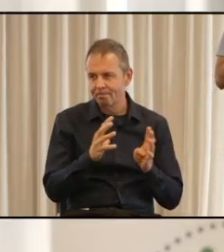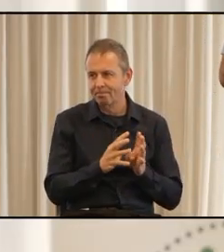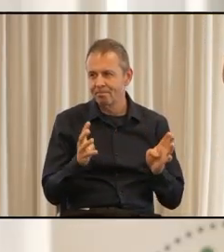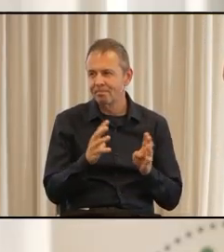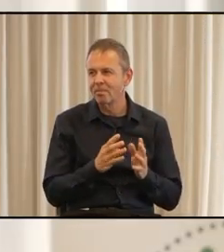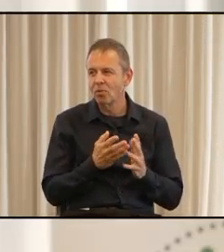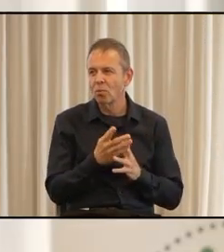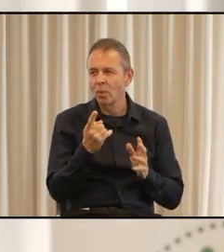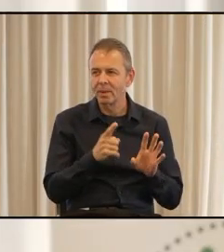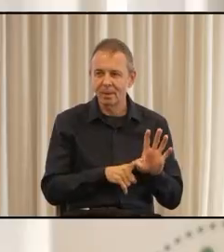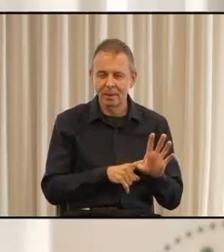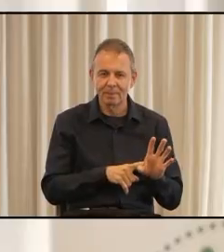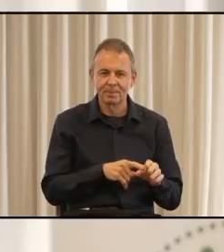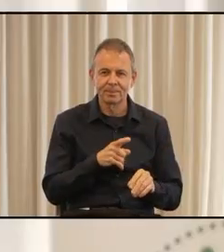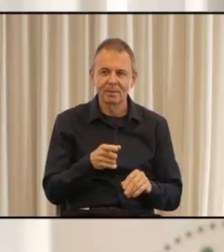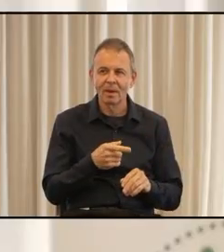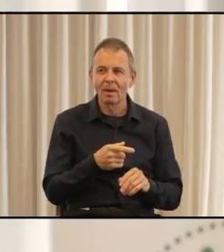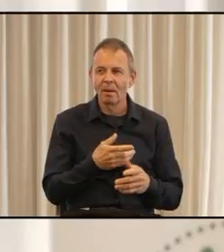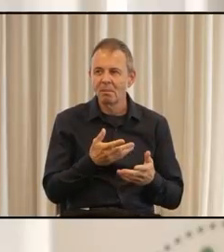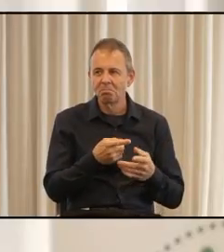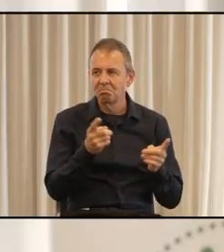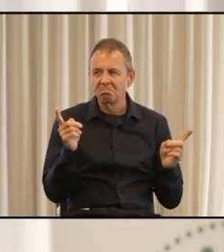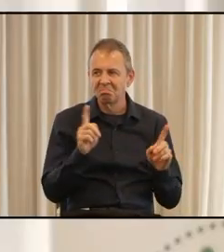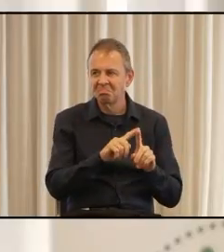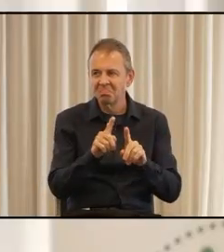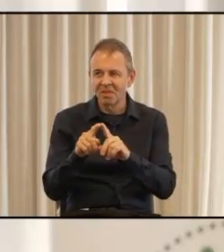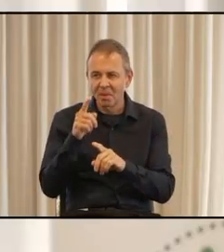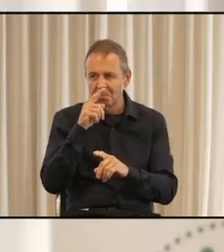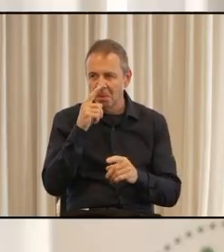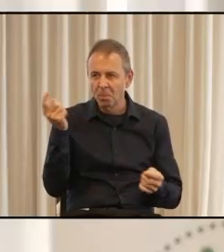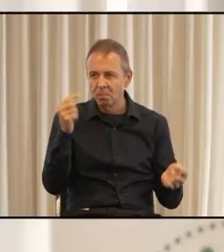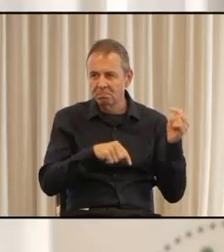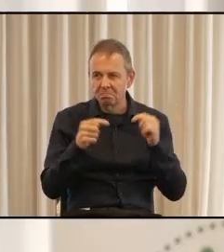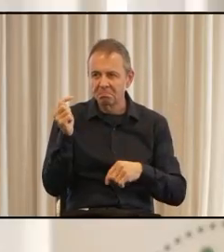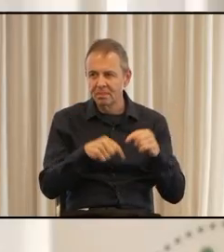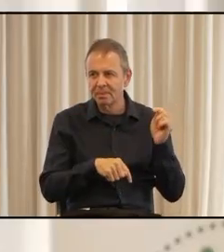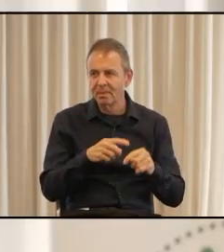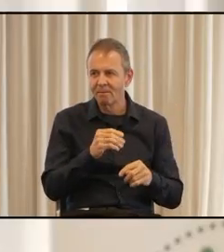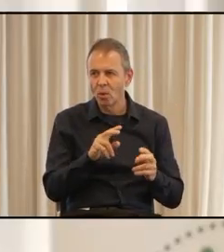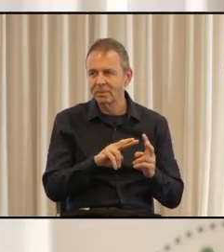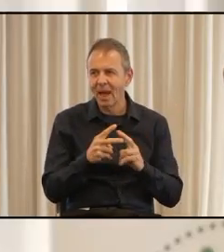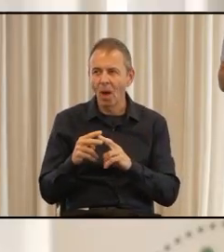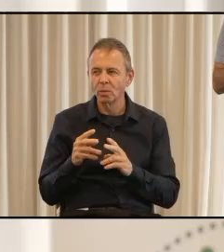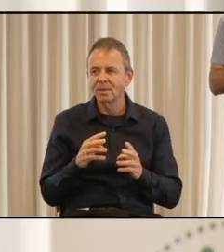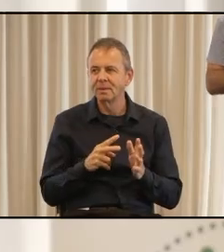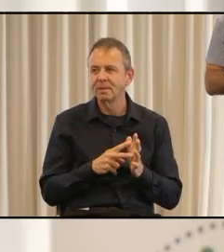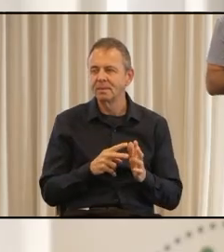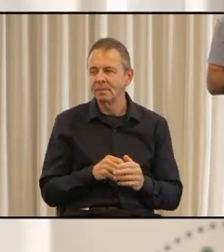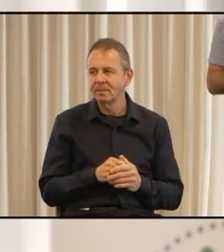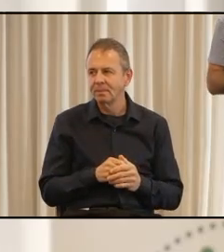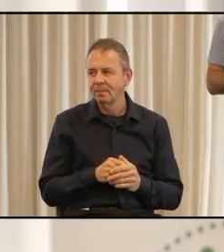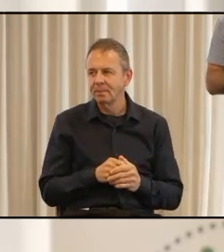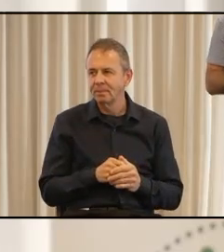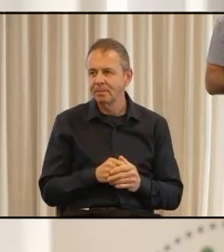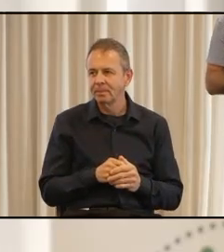year where members from different places around Townsville came to be. And what this led to is a few things.